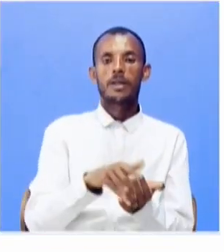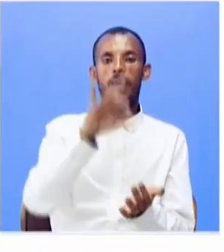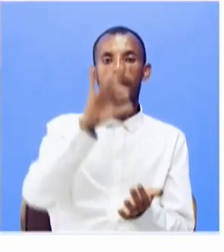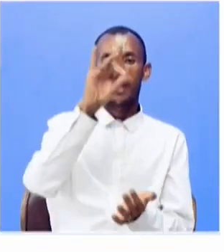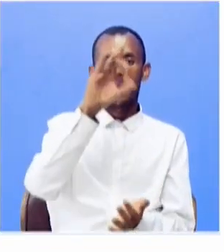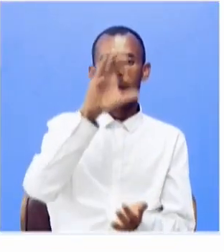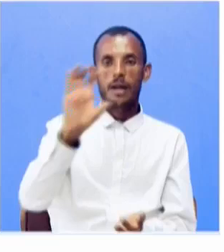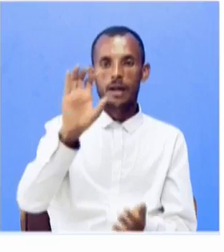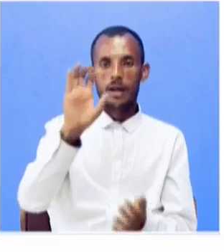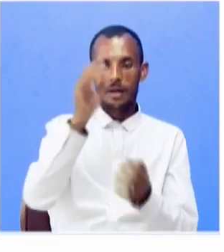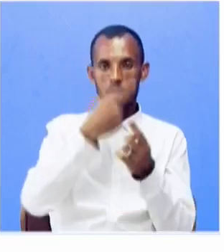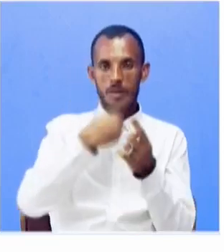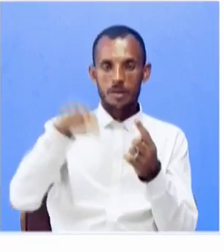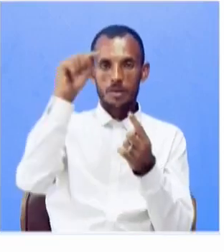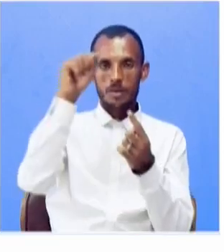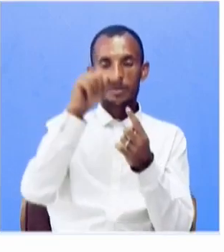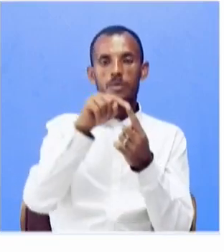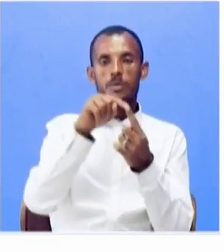7,800 to